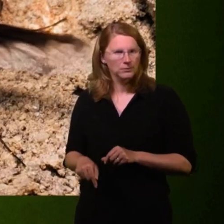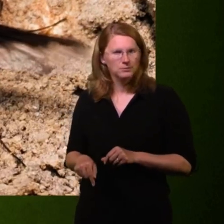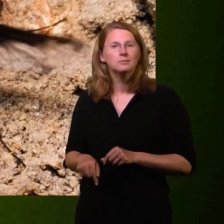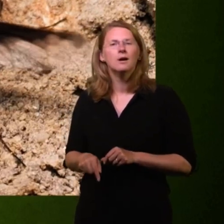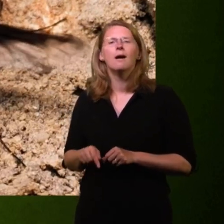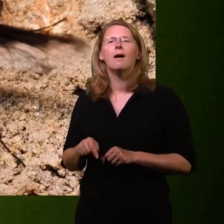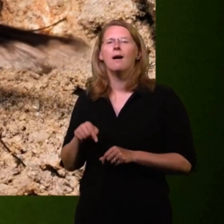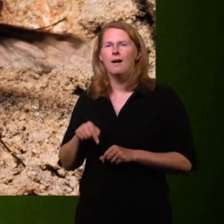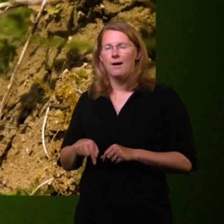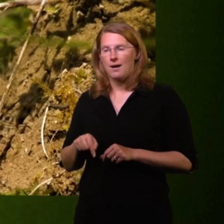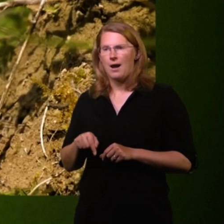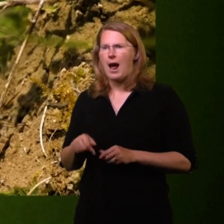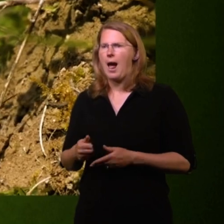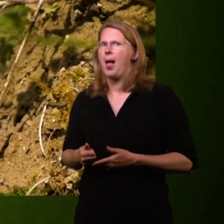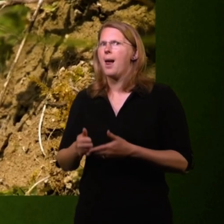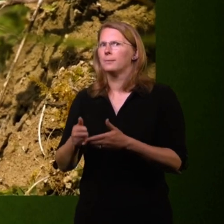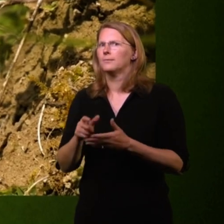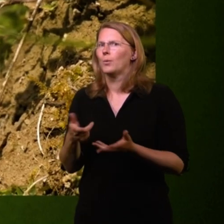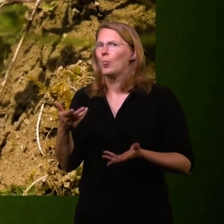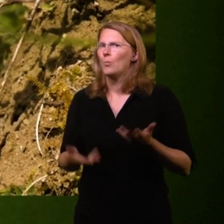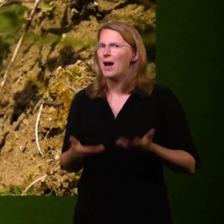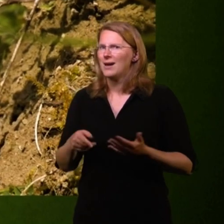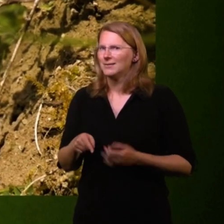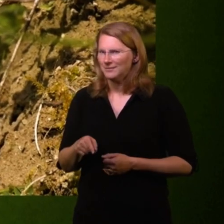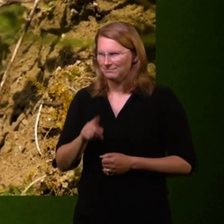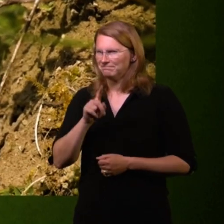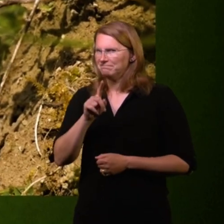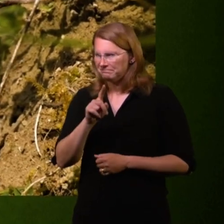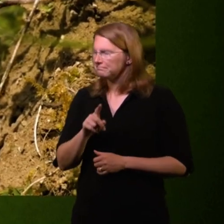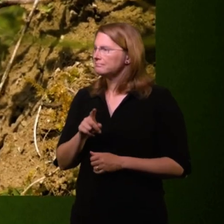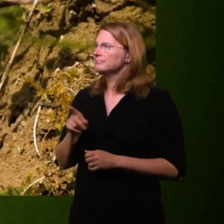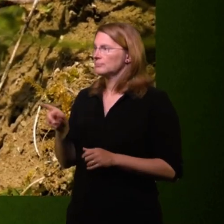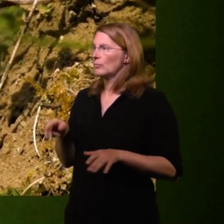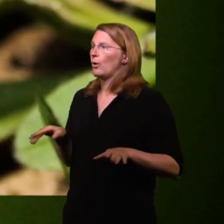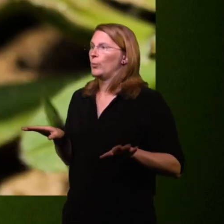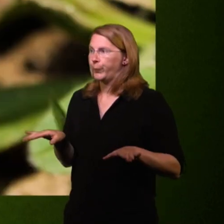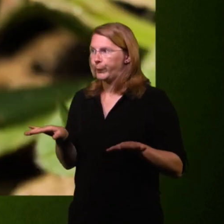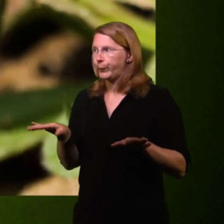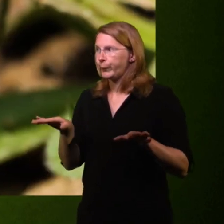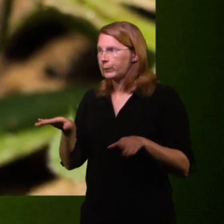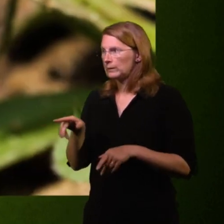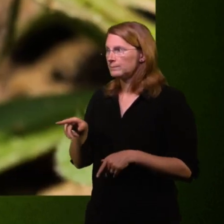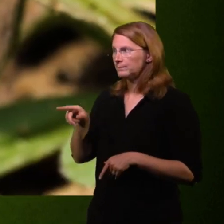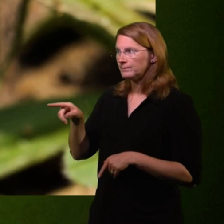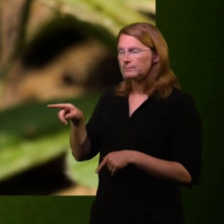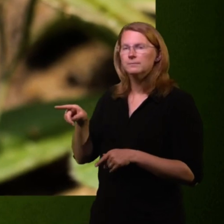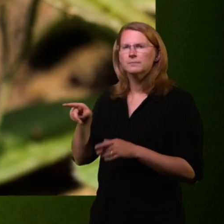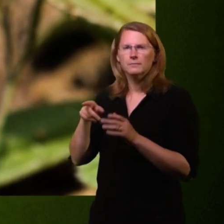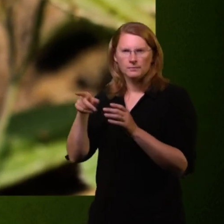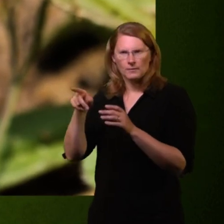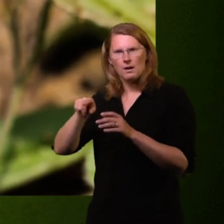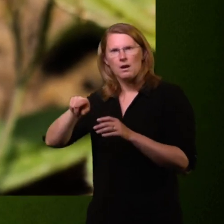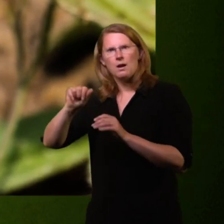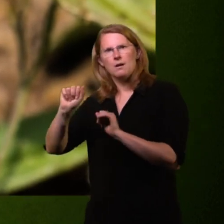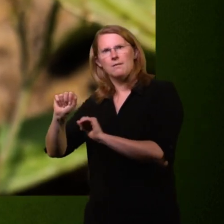sand, increasing their weight in preparation for the next stage. She moves